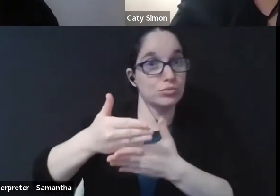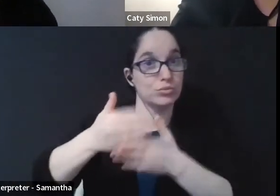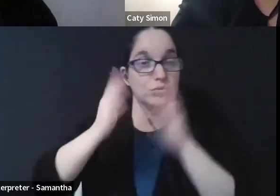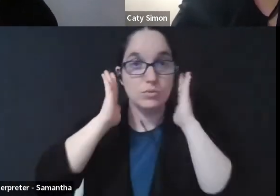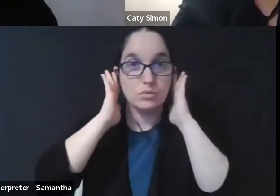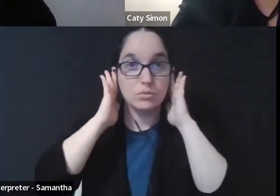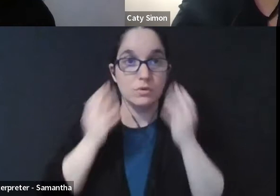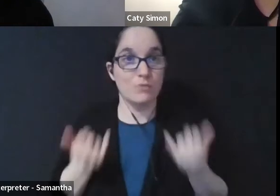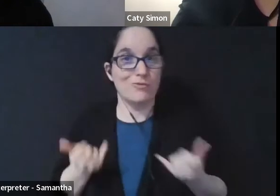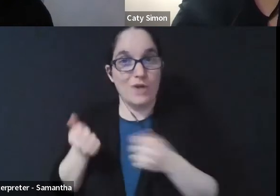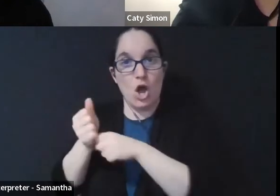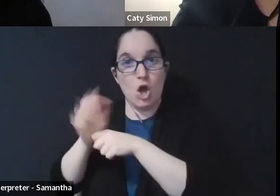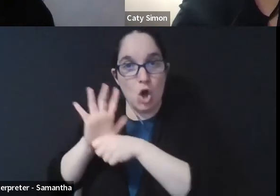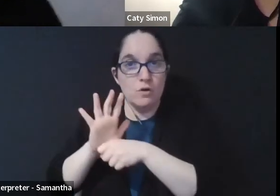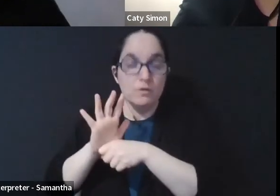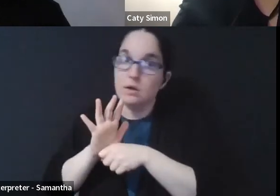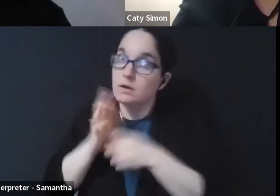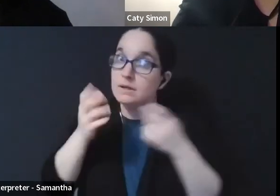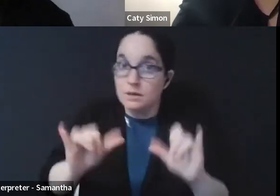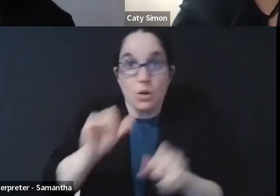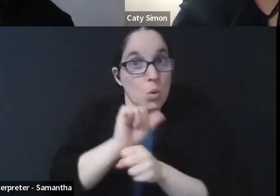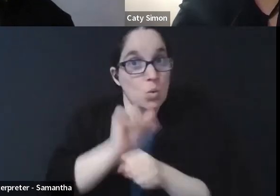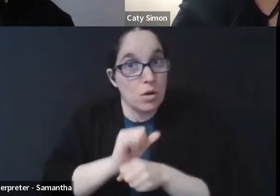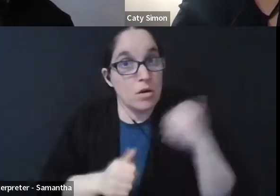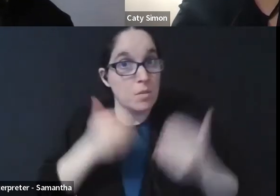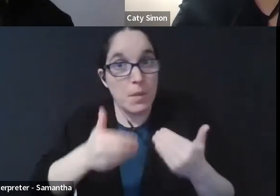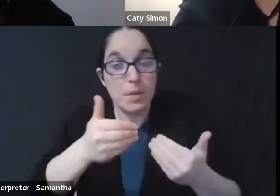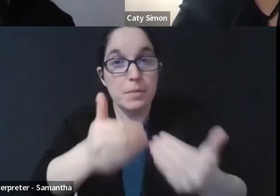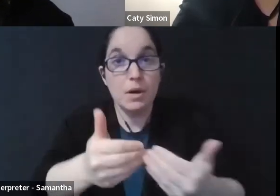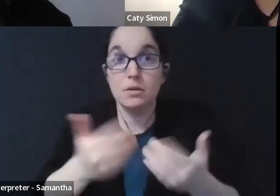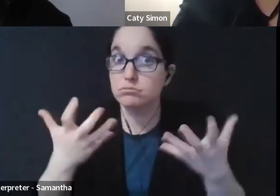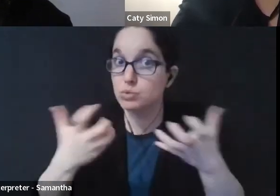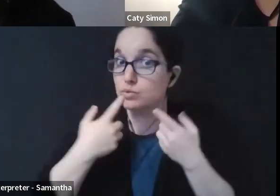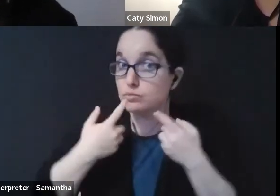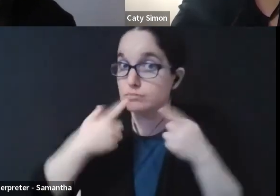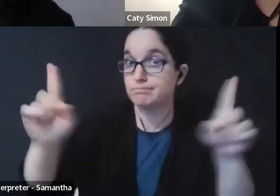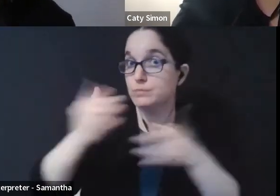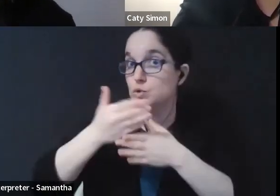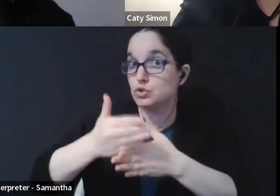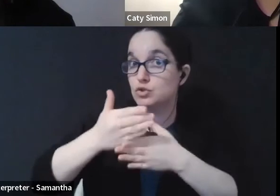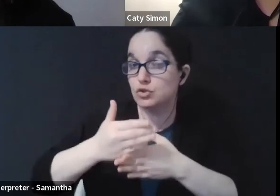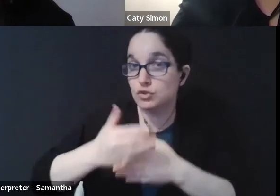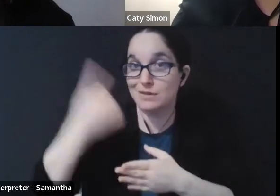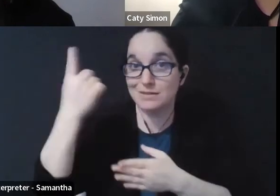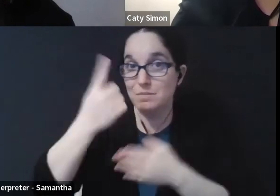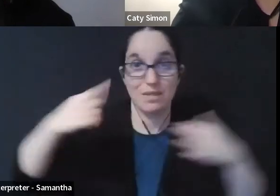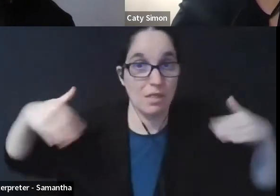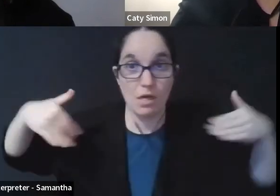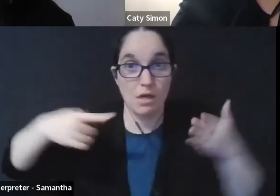COVID, there has been some work that you've been doing. Do you want to share about anything that you haven't discussed already?